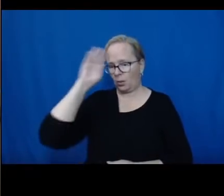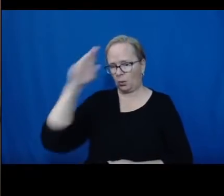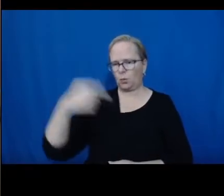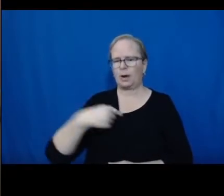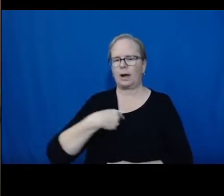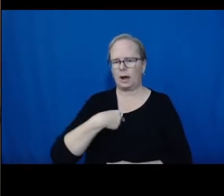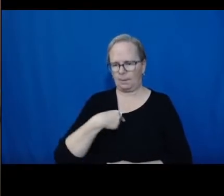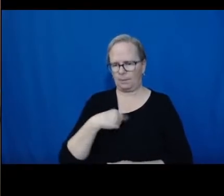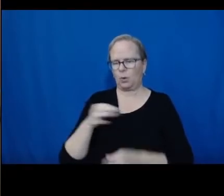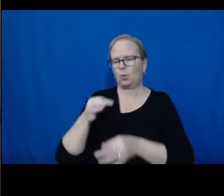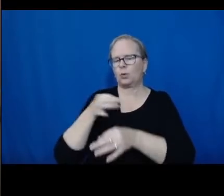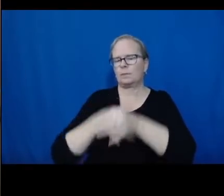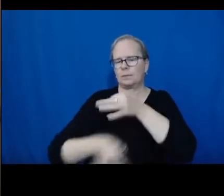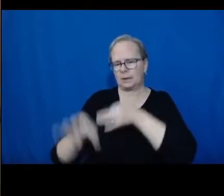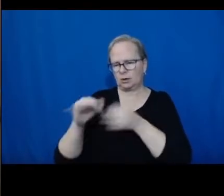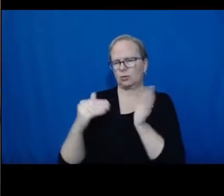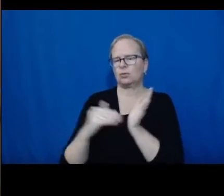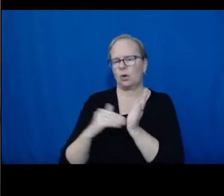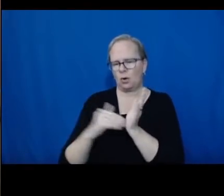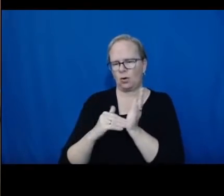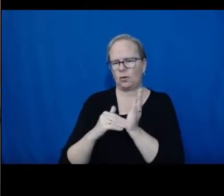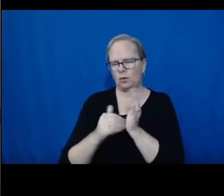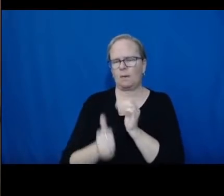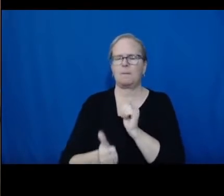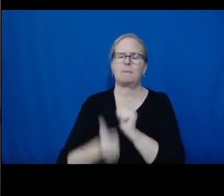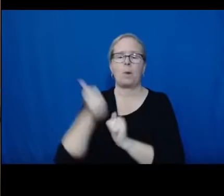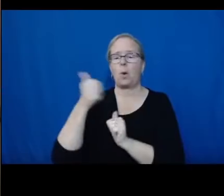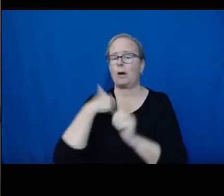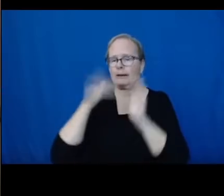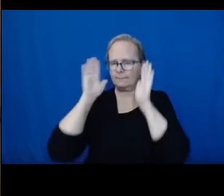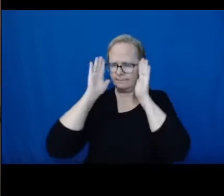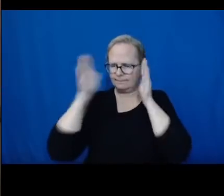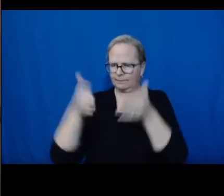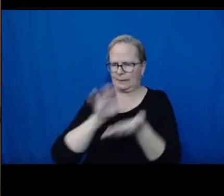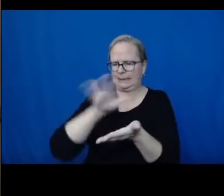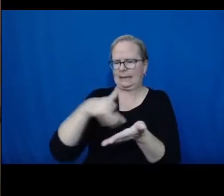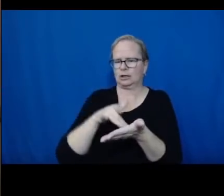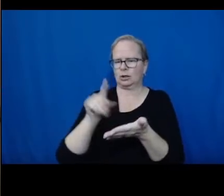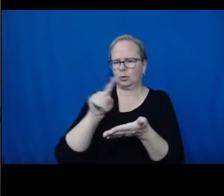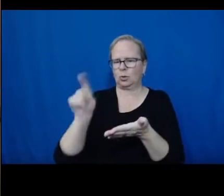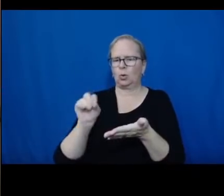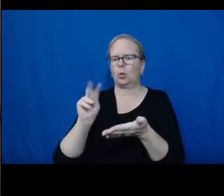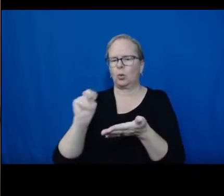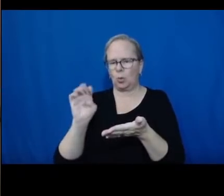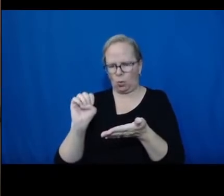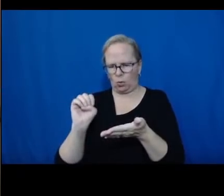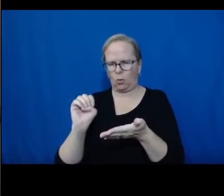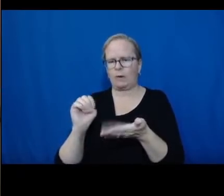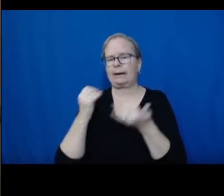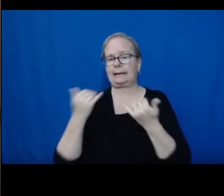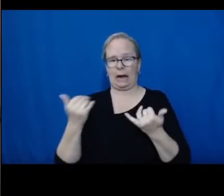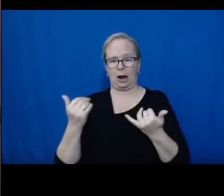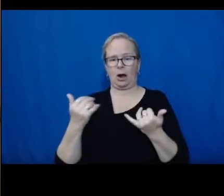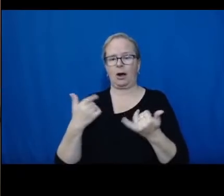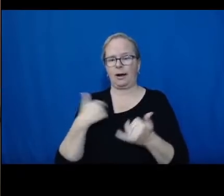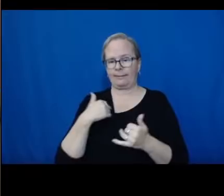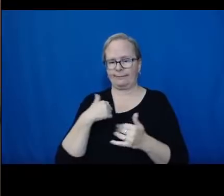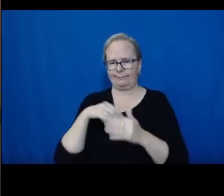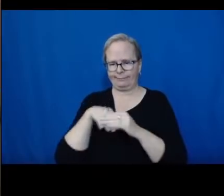in the Central Zone as well. So I see a little bit of a flavor of all the different places, depending on the location. Right now I'm in Peace River.